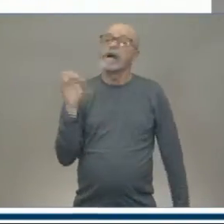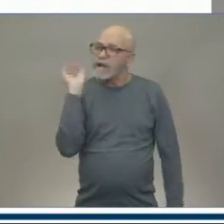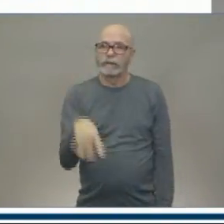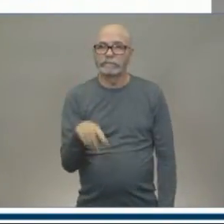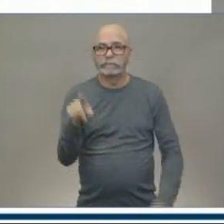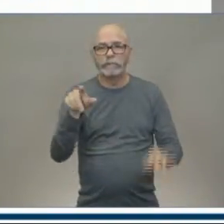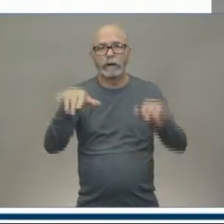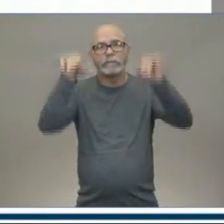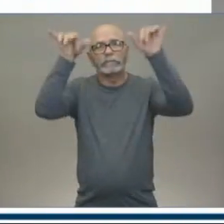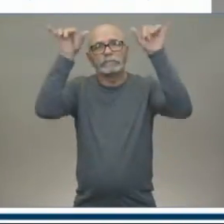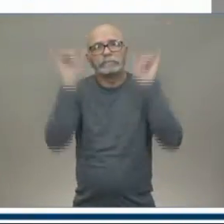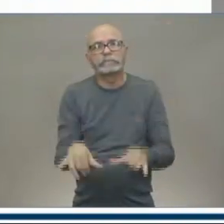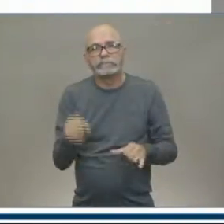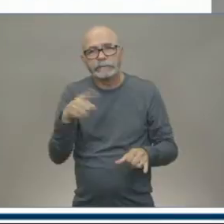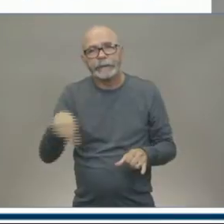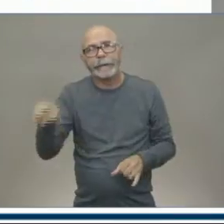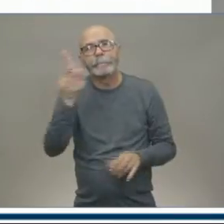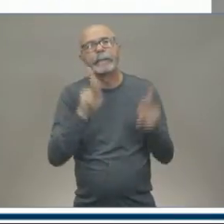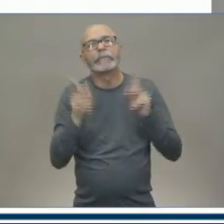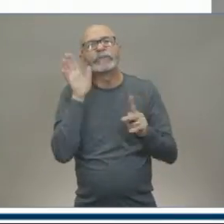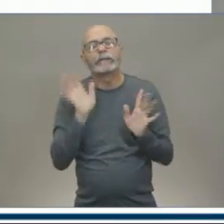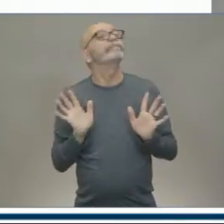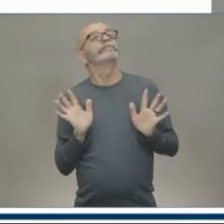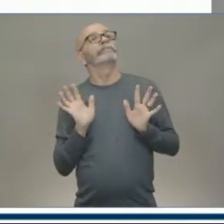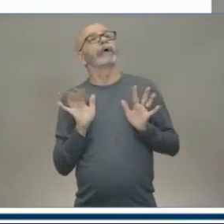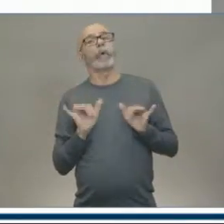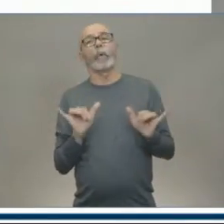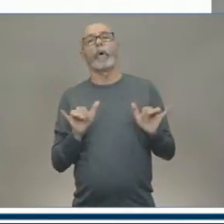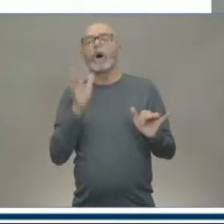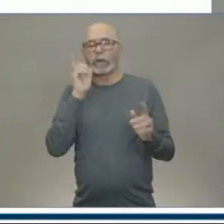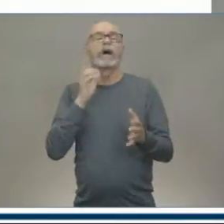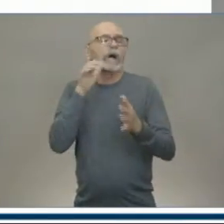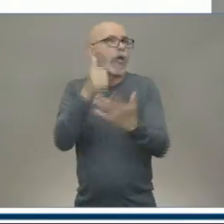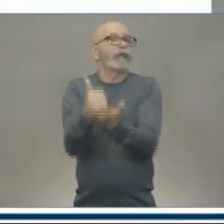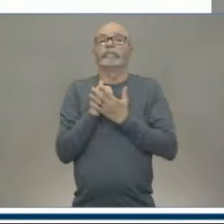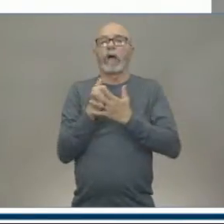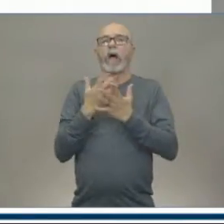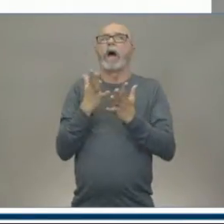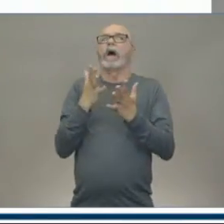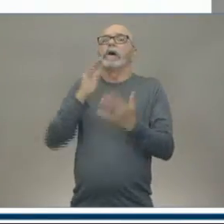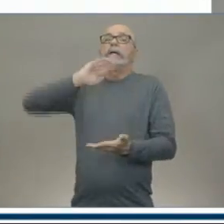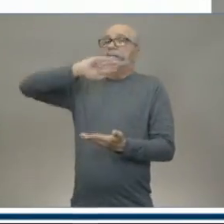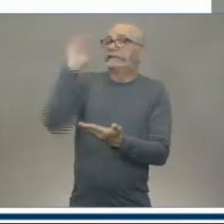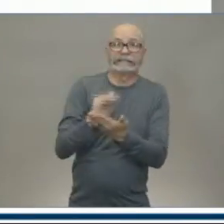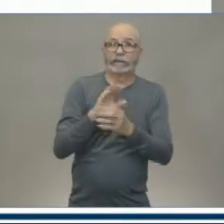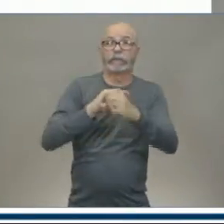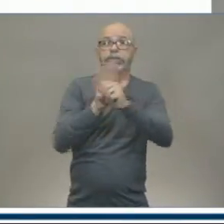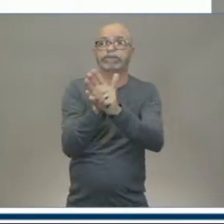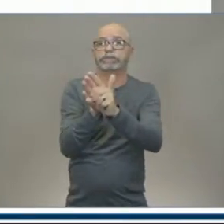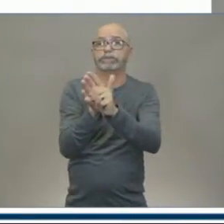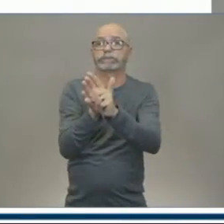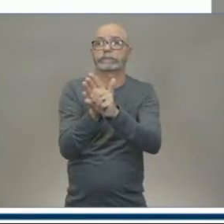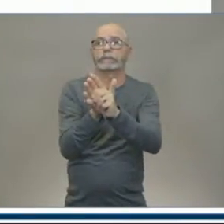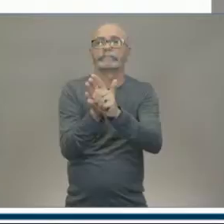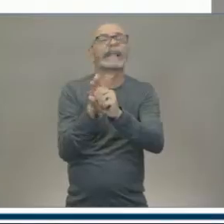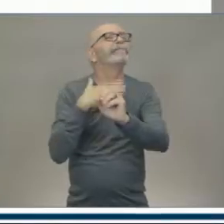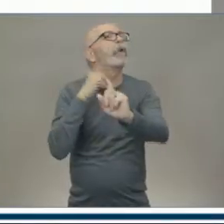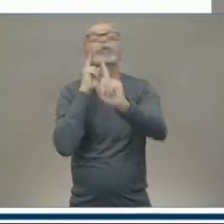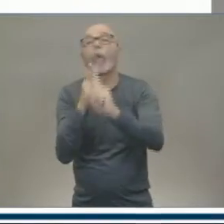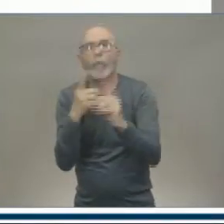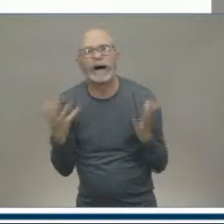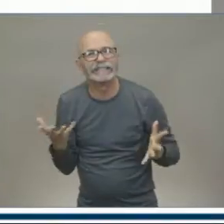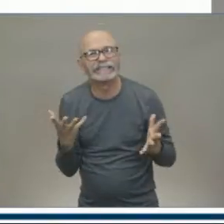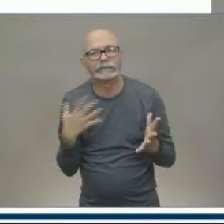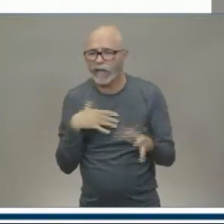can set ourselves on a different trajectory over the next 2 to 4 weeks. And that my hope is that if we all do this